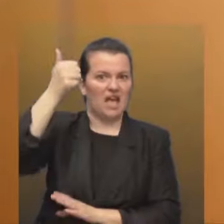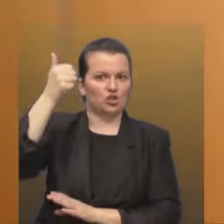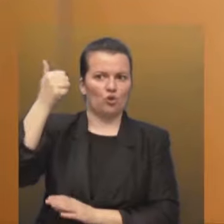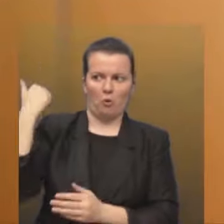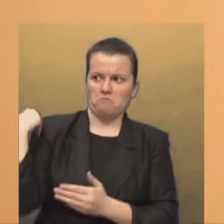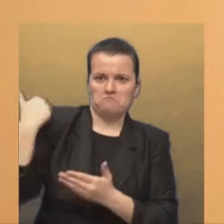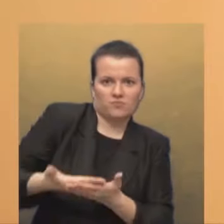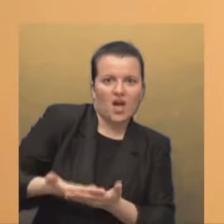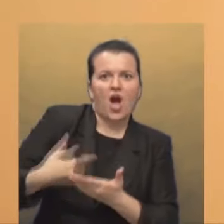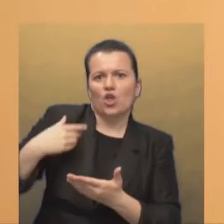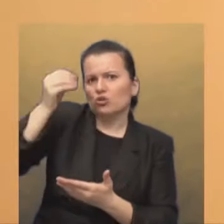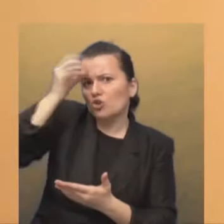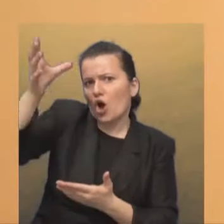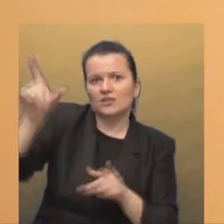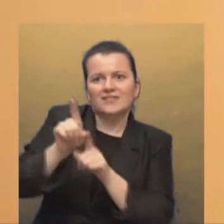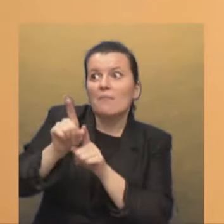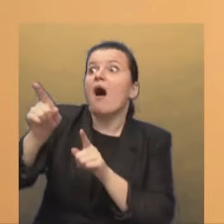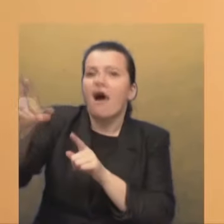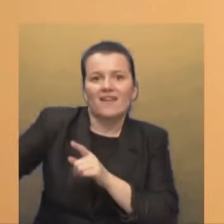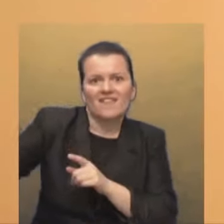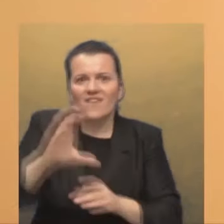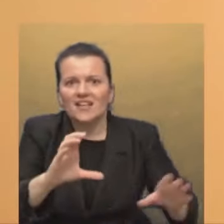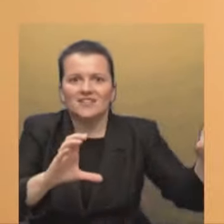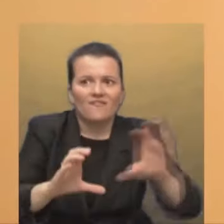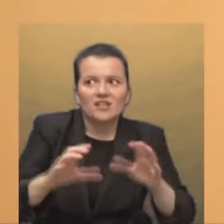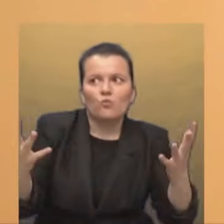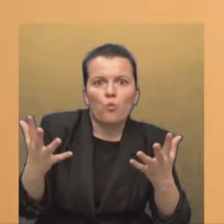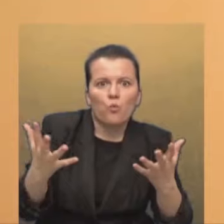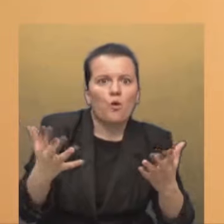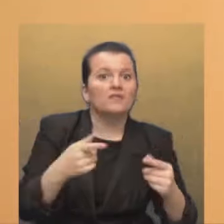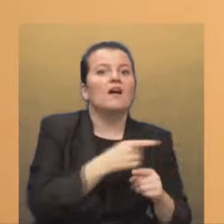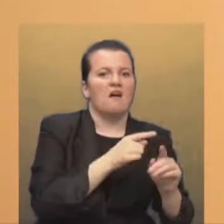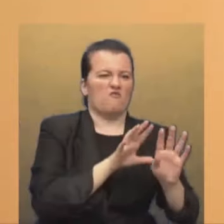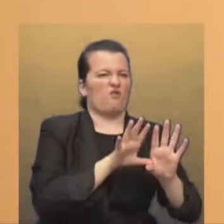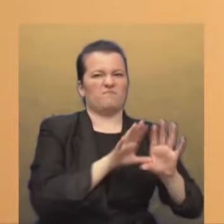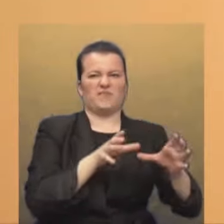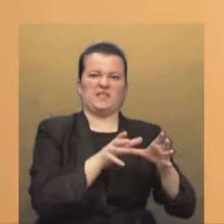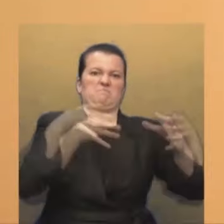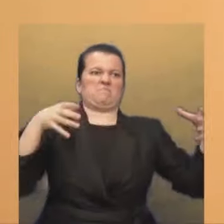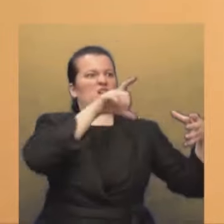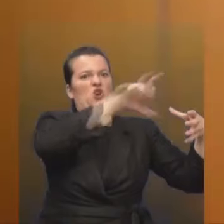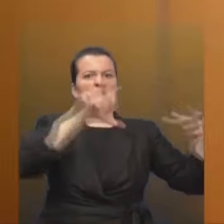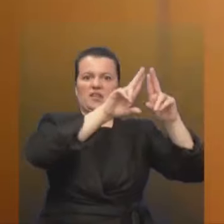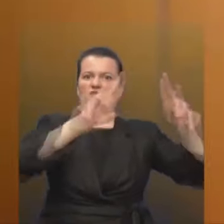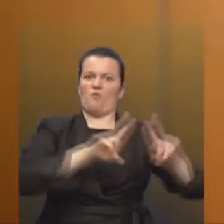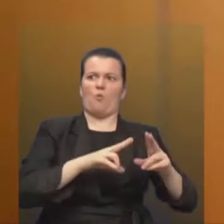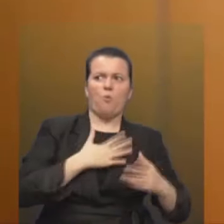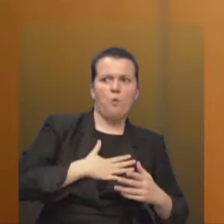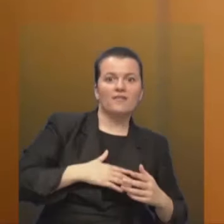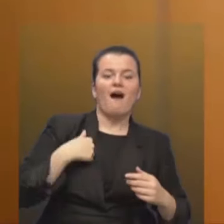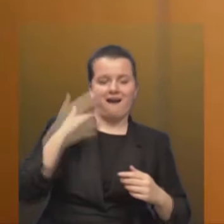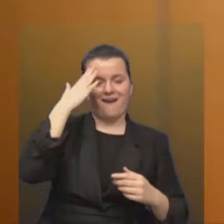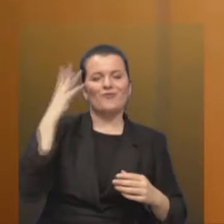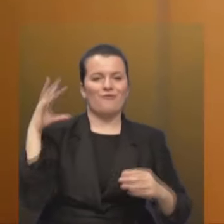what investors and shareholders expect from such a large listed company as Renault, and indeed improvement